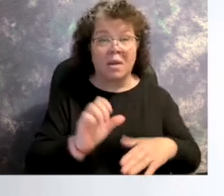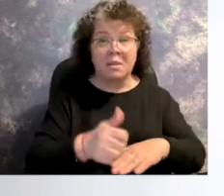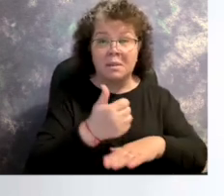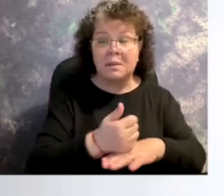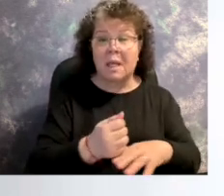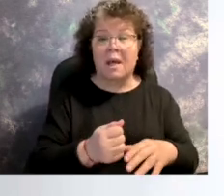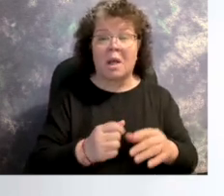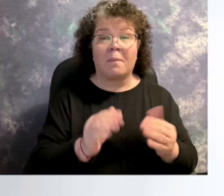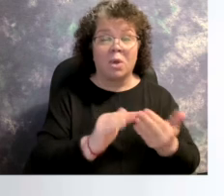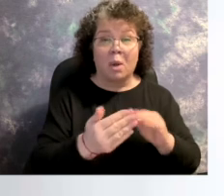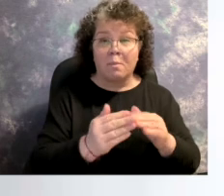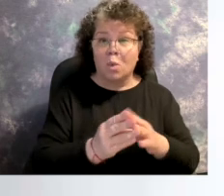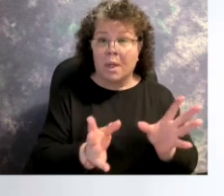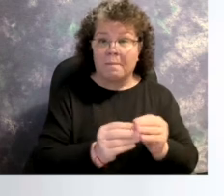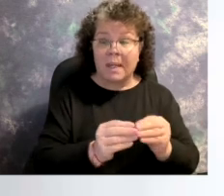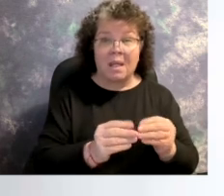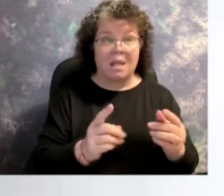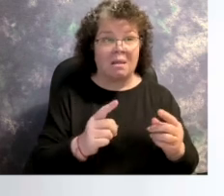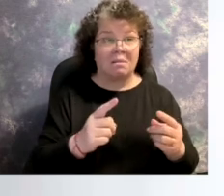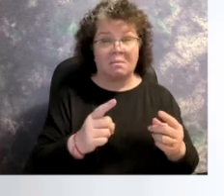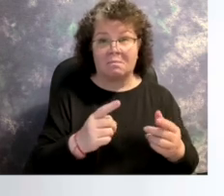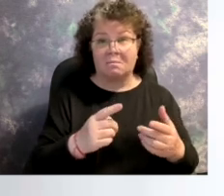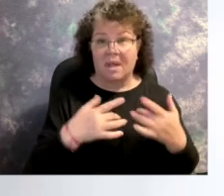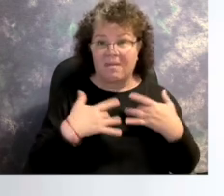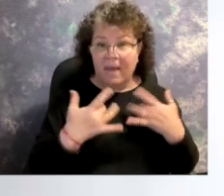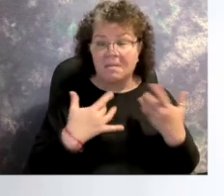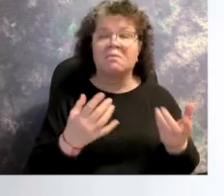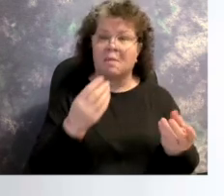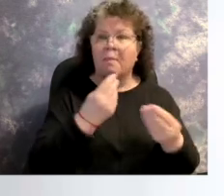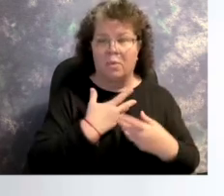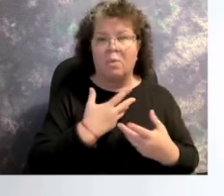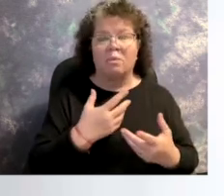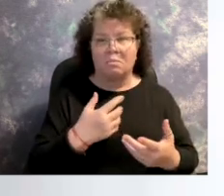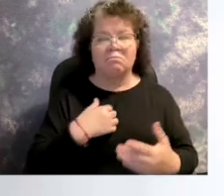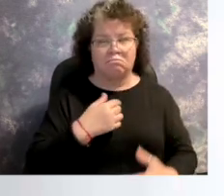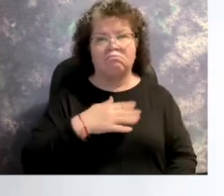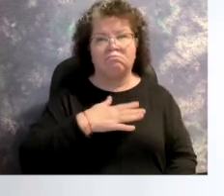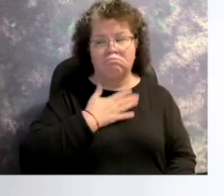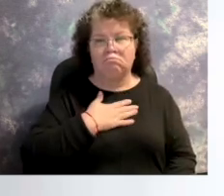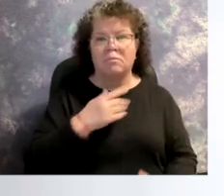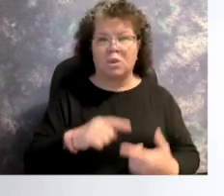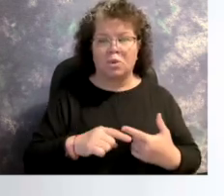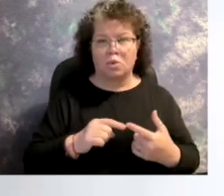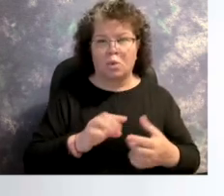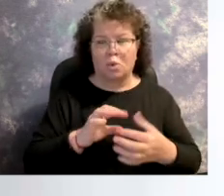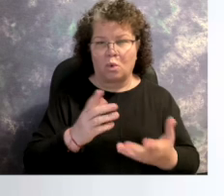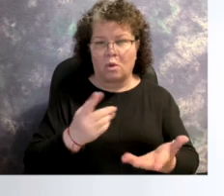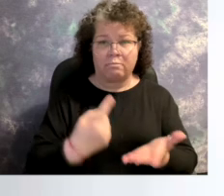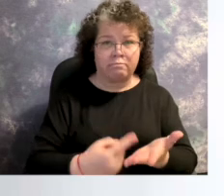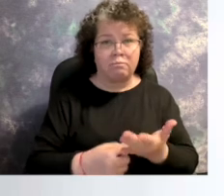and engagement within your region. If there's any events, please let us know. We would be more than happy to coordinate and come